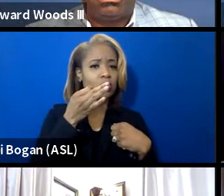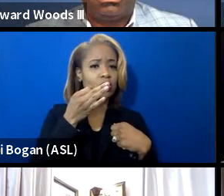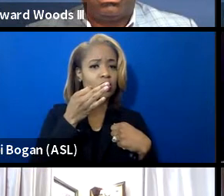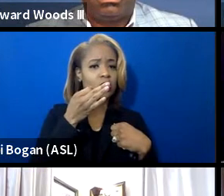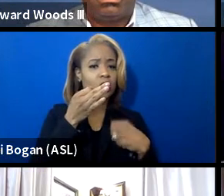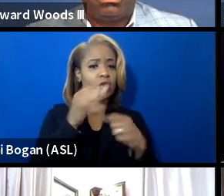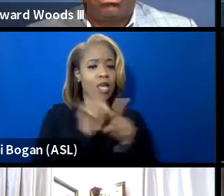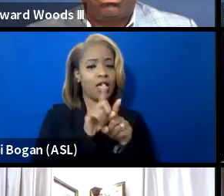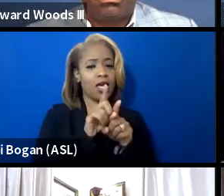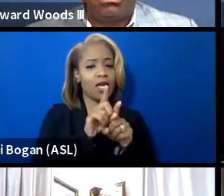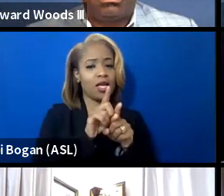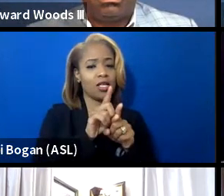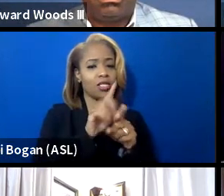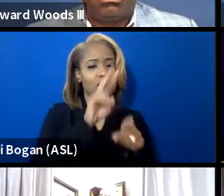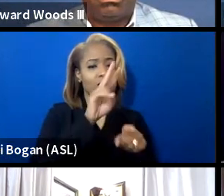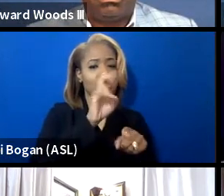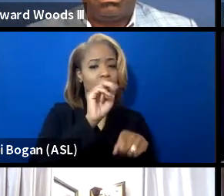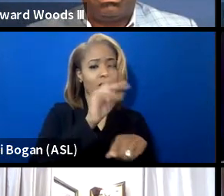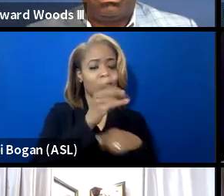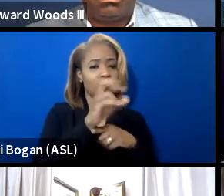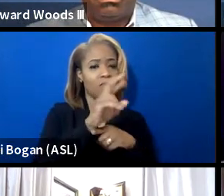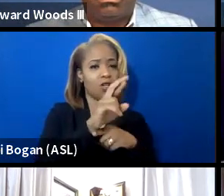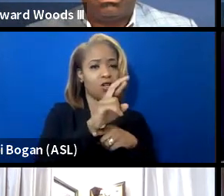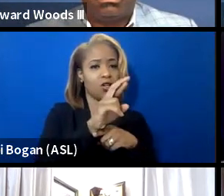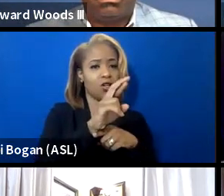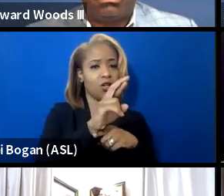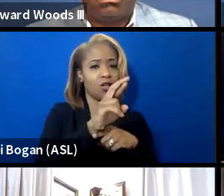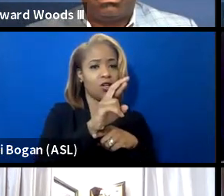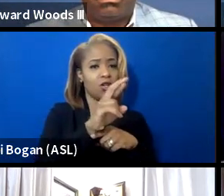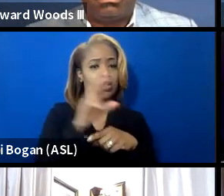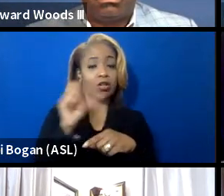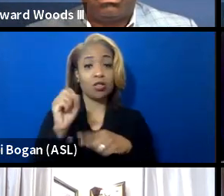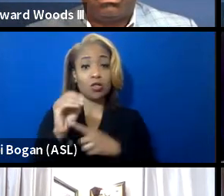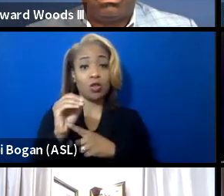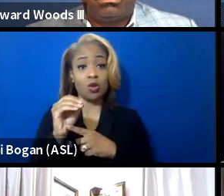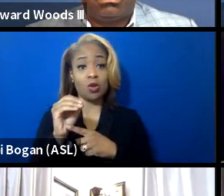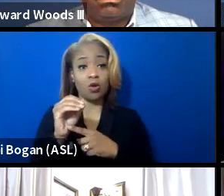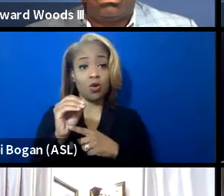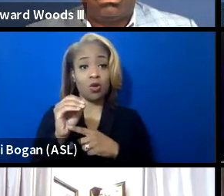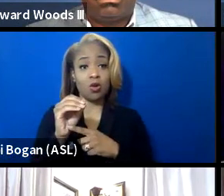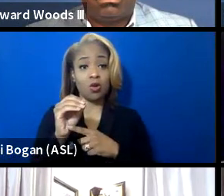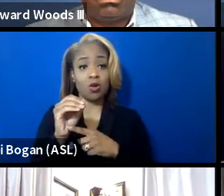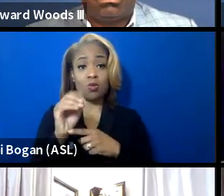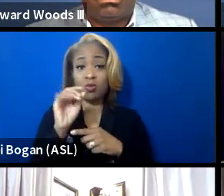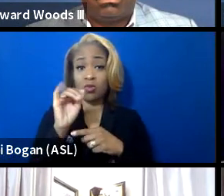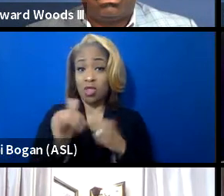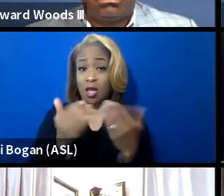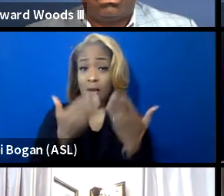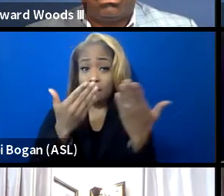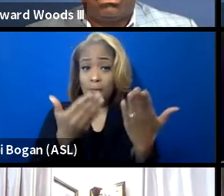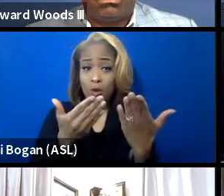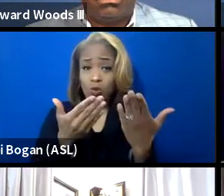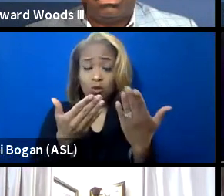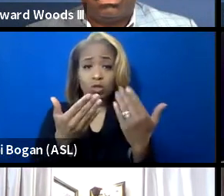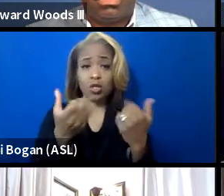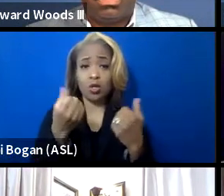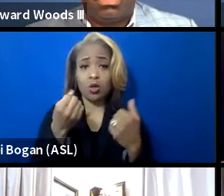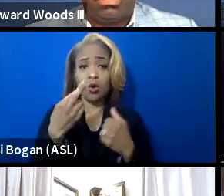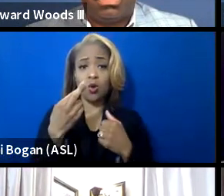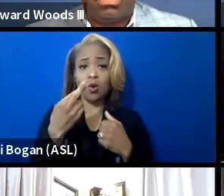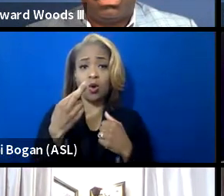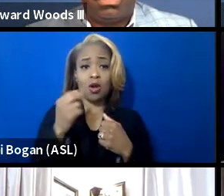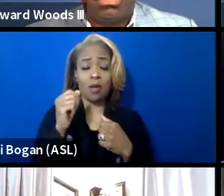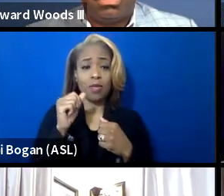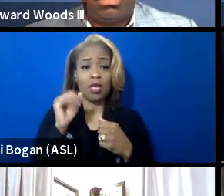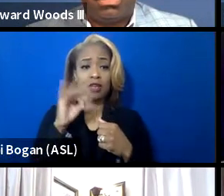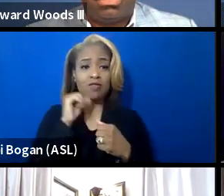as the vendor. So the question is, was that a motion that's sitting on the table at this point? And if not,